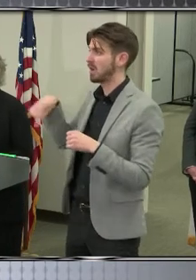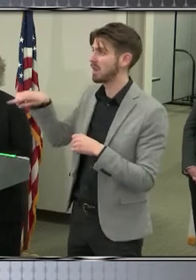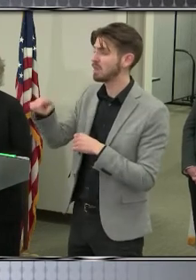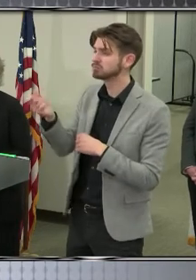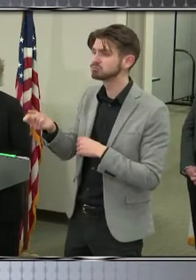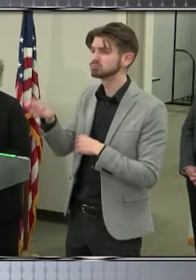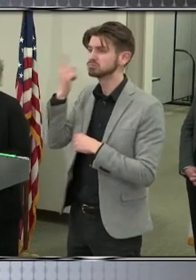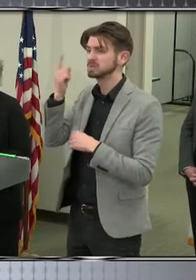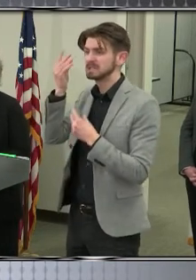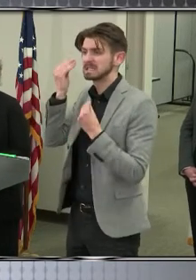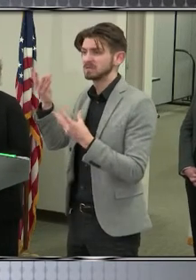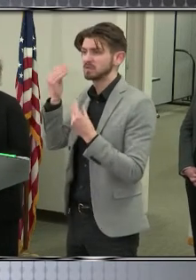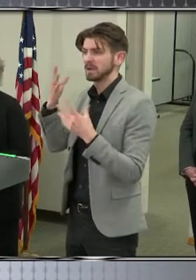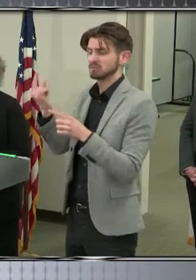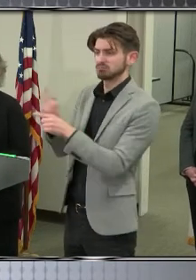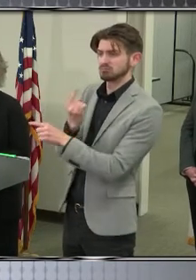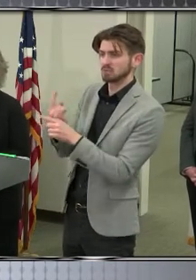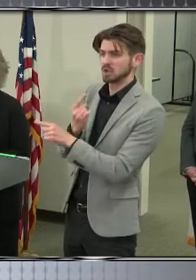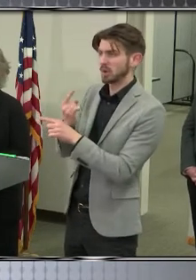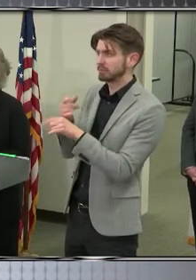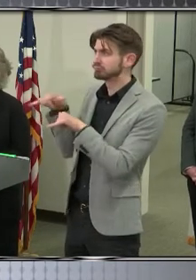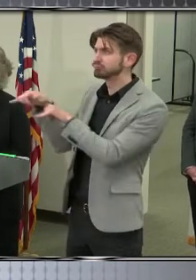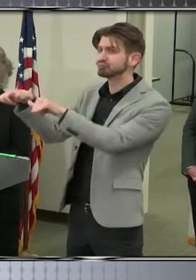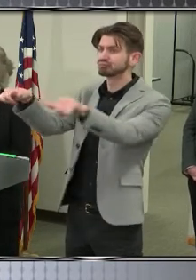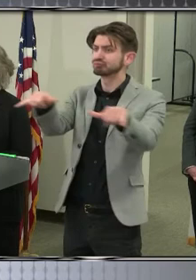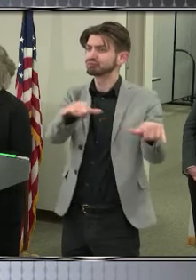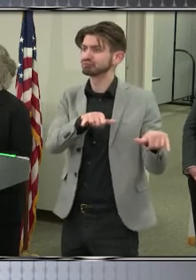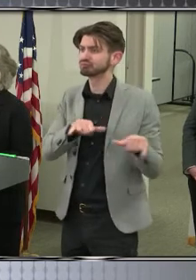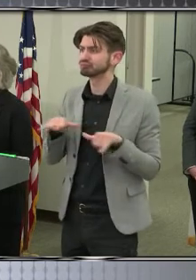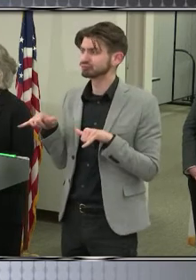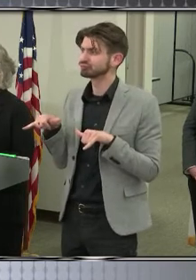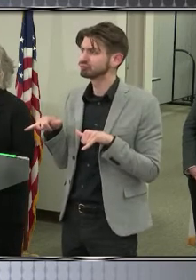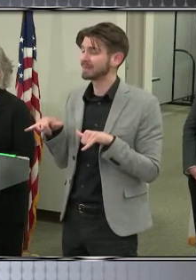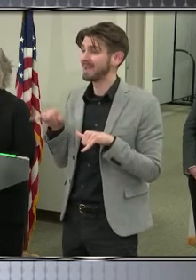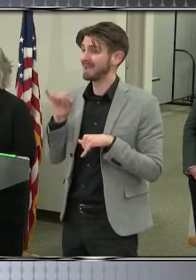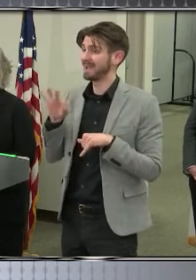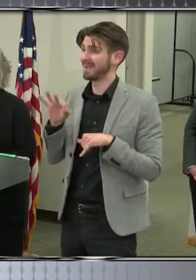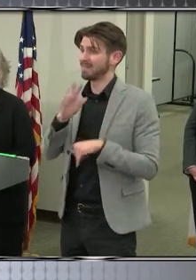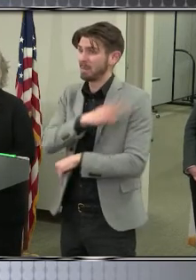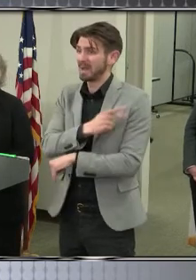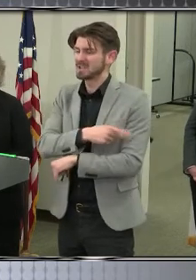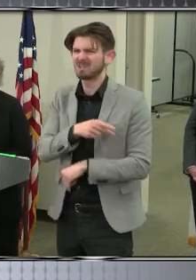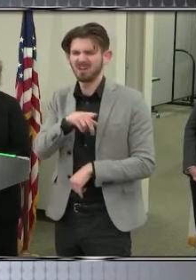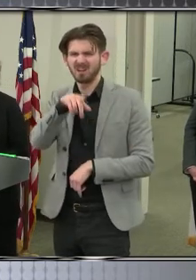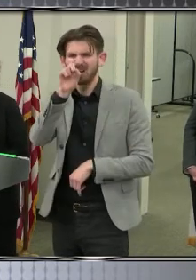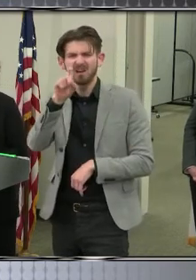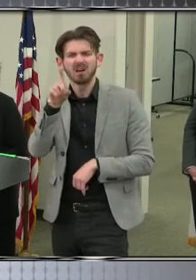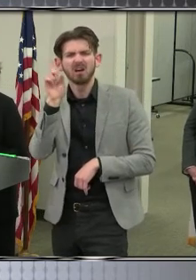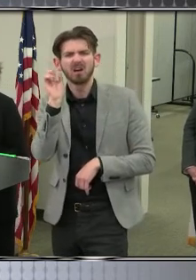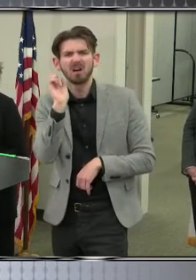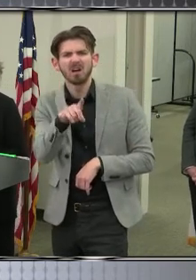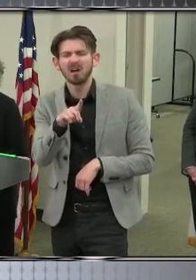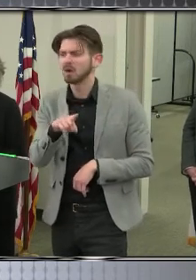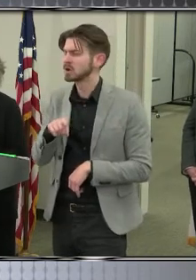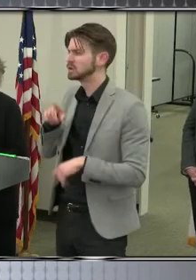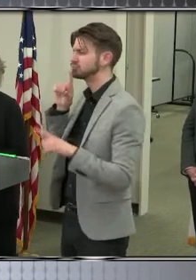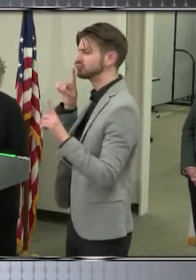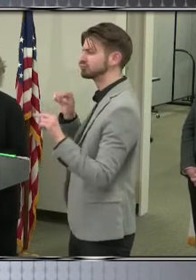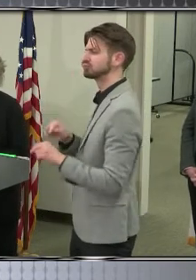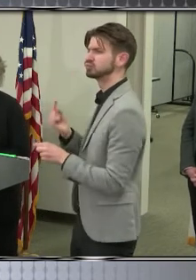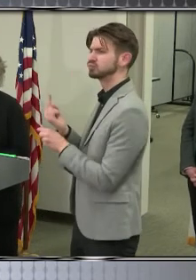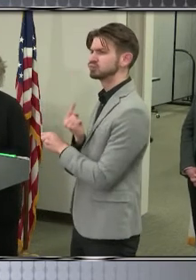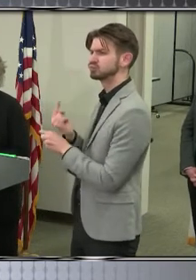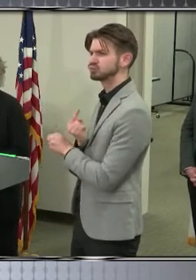facilitate answering the questions of our patients and clients that may be out in the community, and then assuring that they know what to